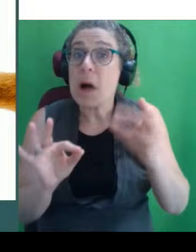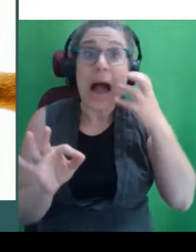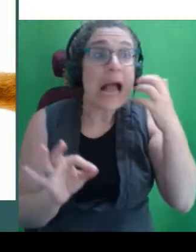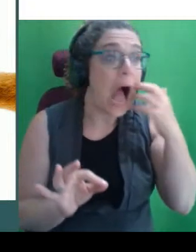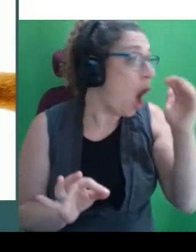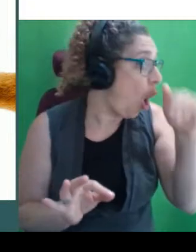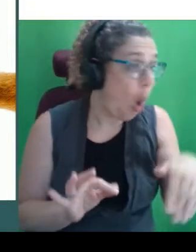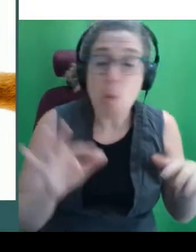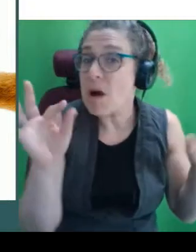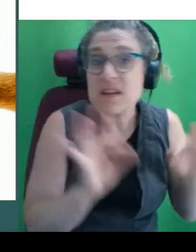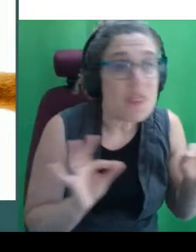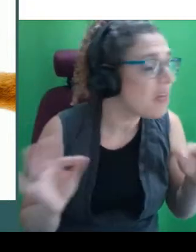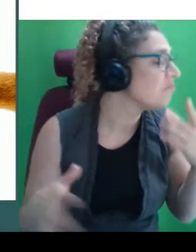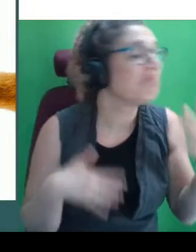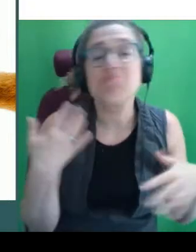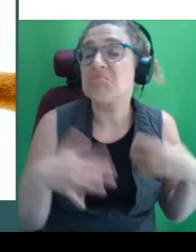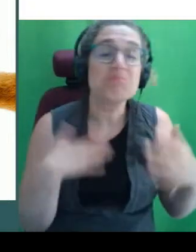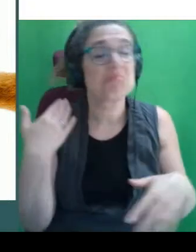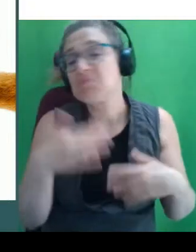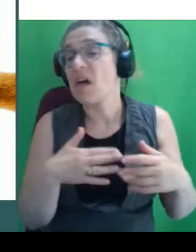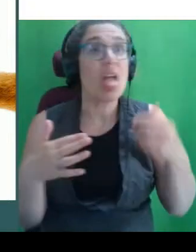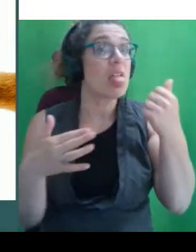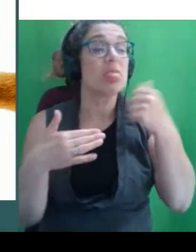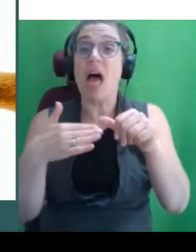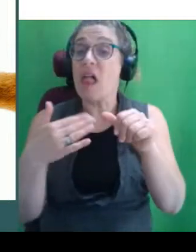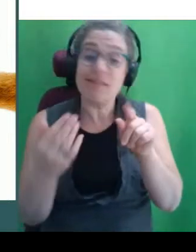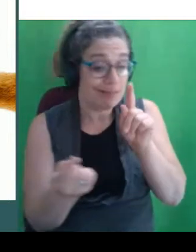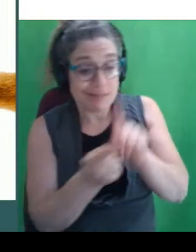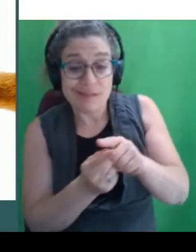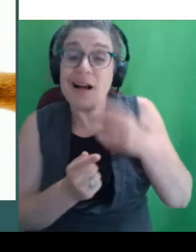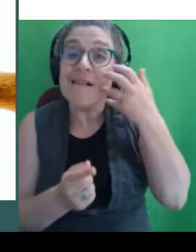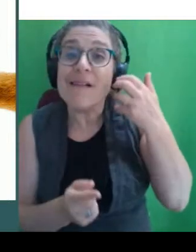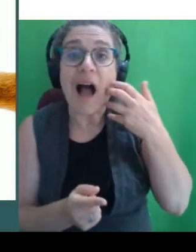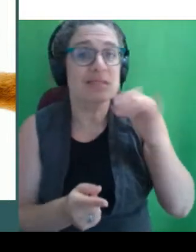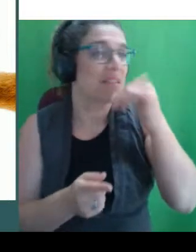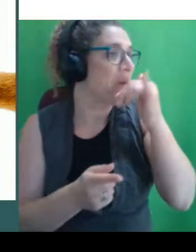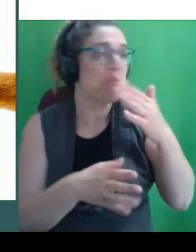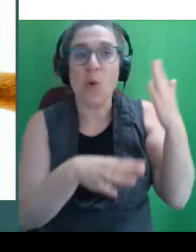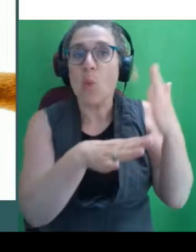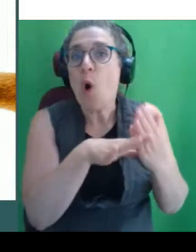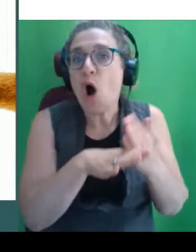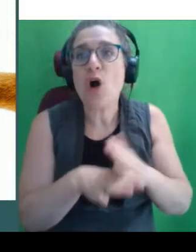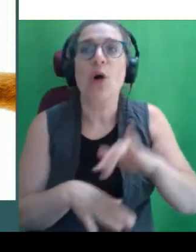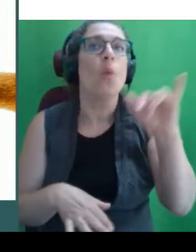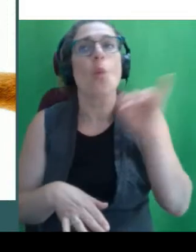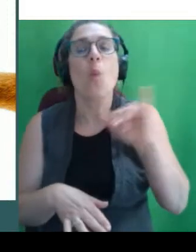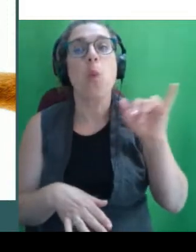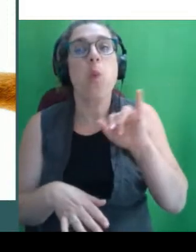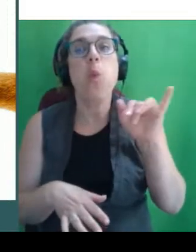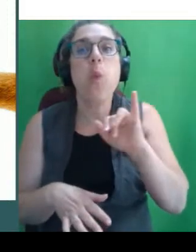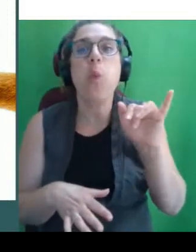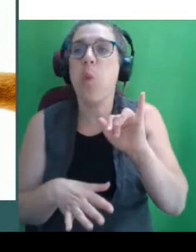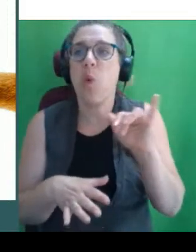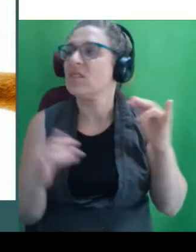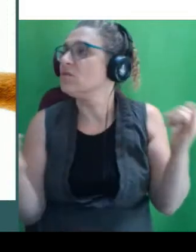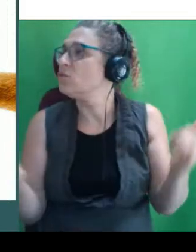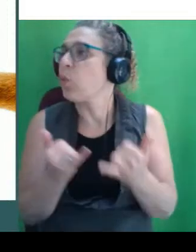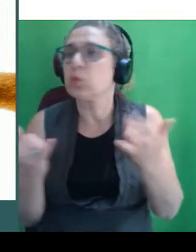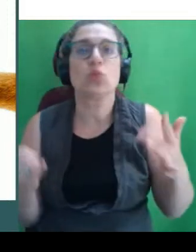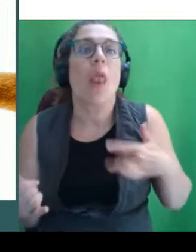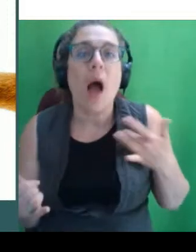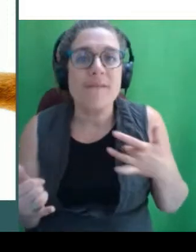into contact with cats either in their working life or in their social life or just